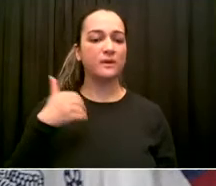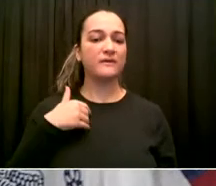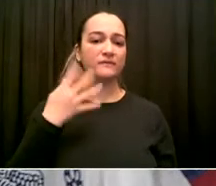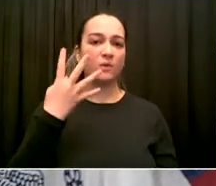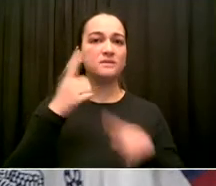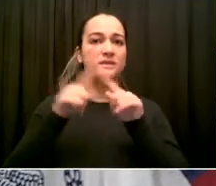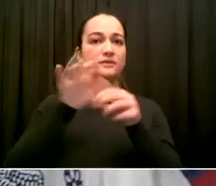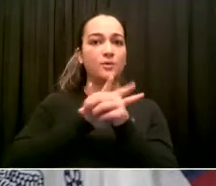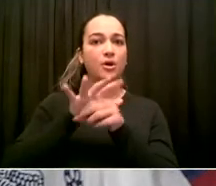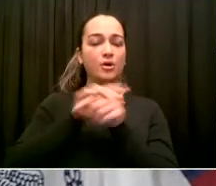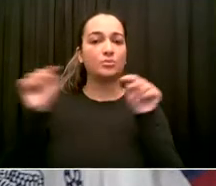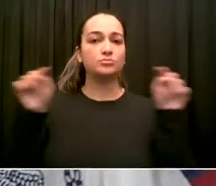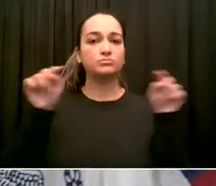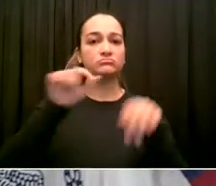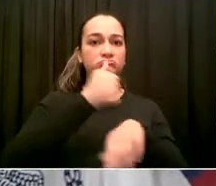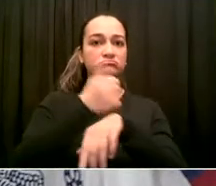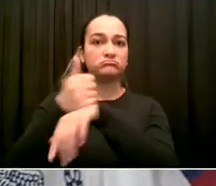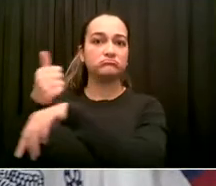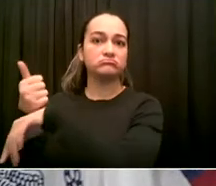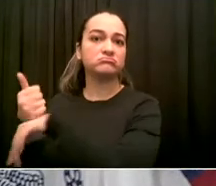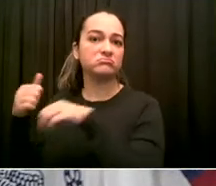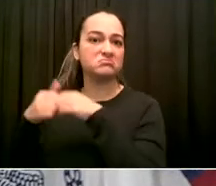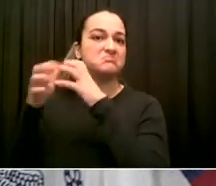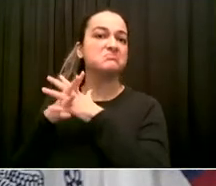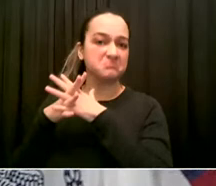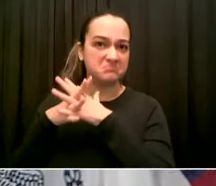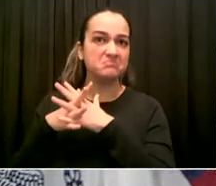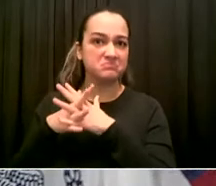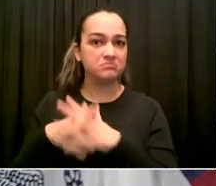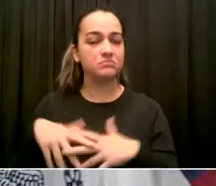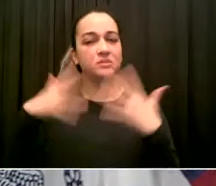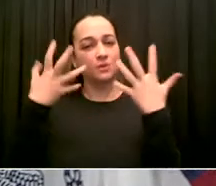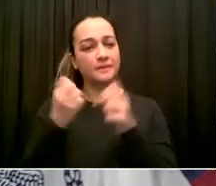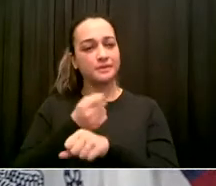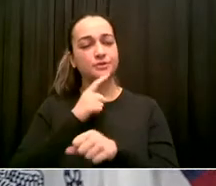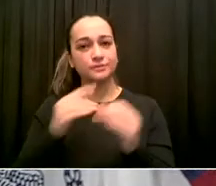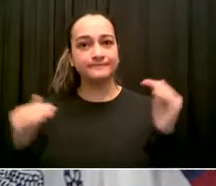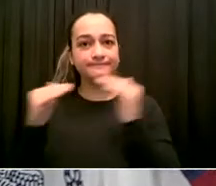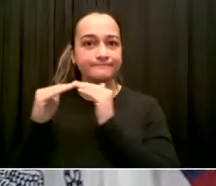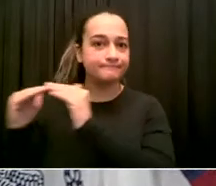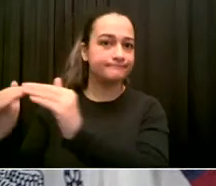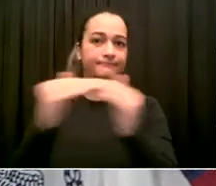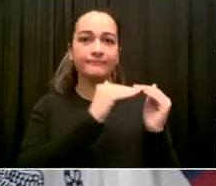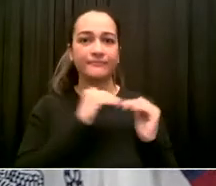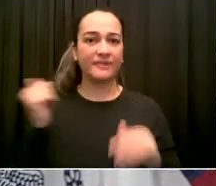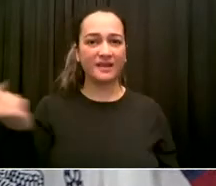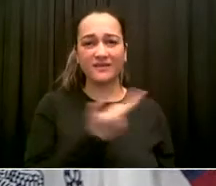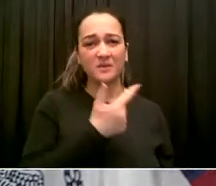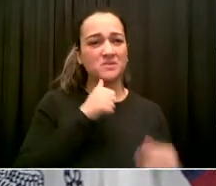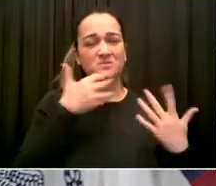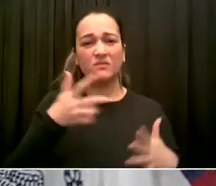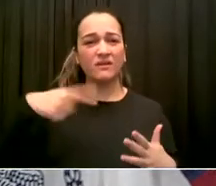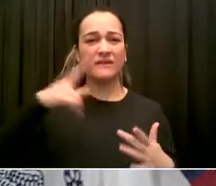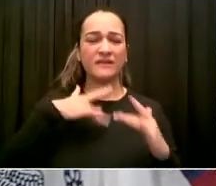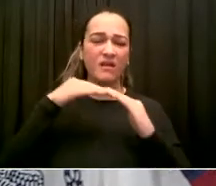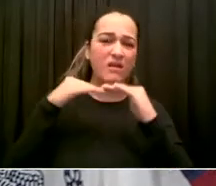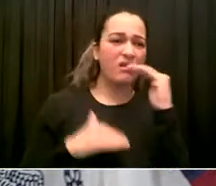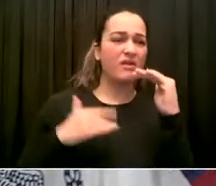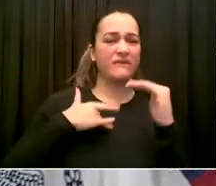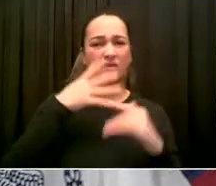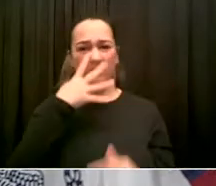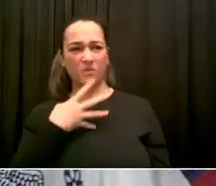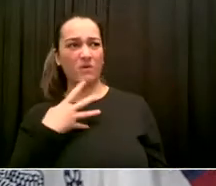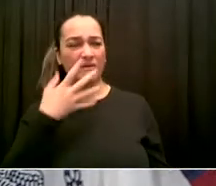move resources where they're needed most. And yesterday I was out in Brownsville, Brooklyn, a community that's been through so much and has rarely gotten its fair